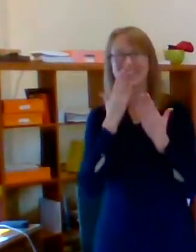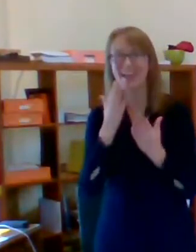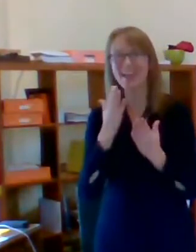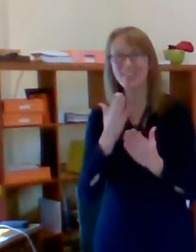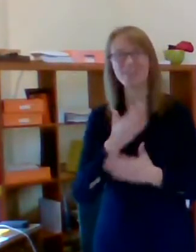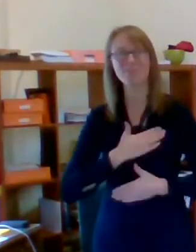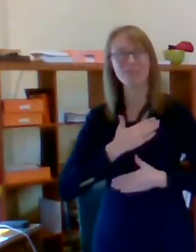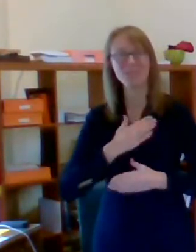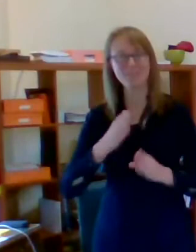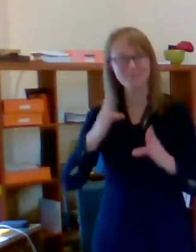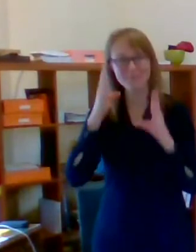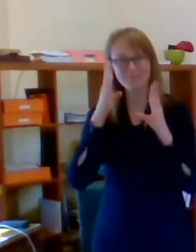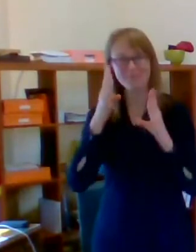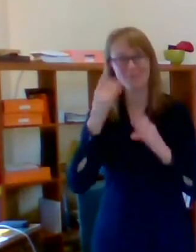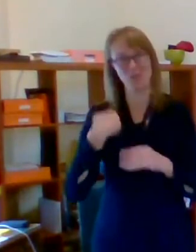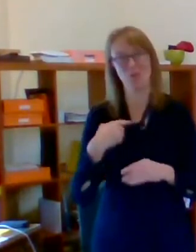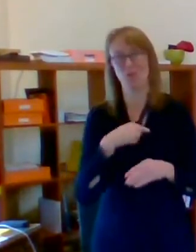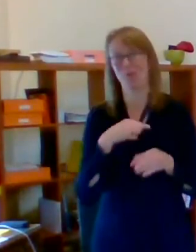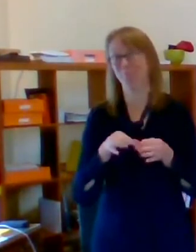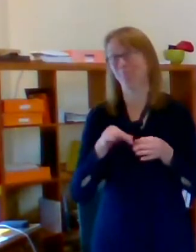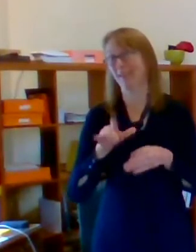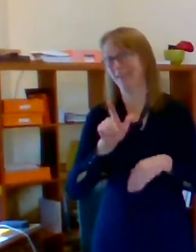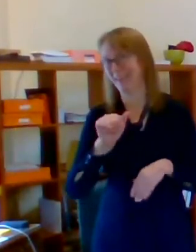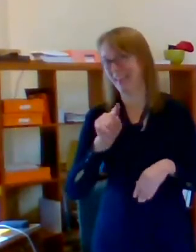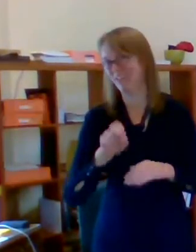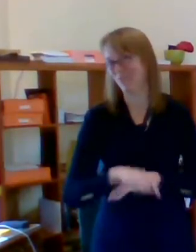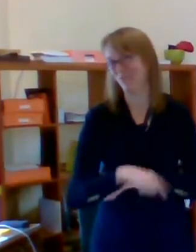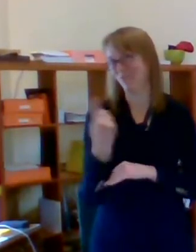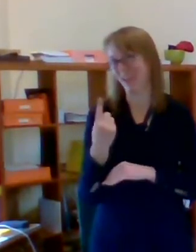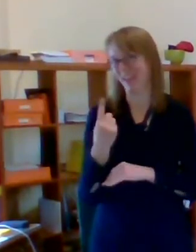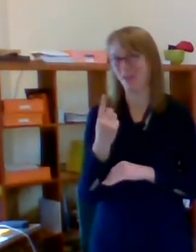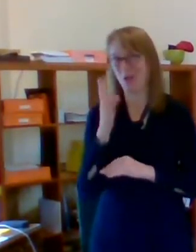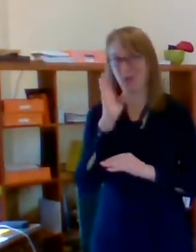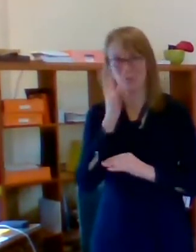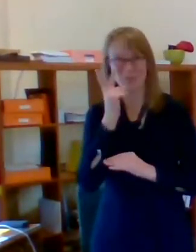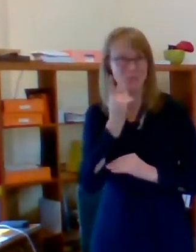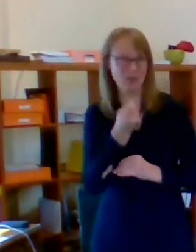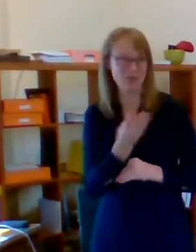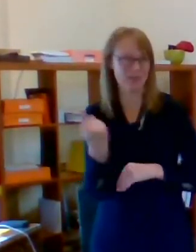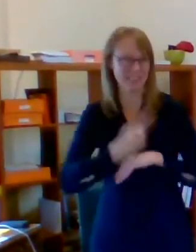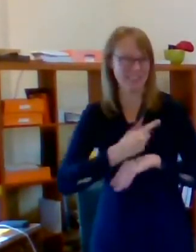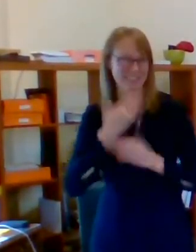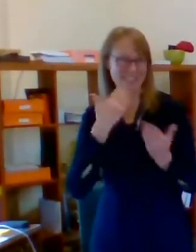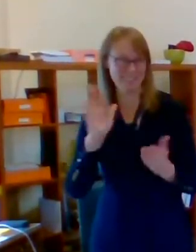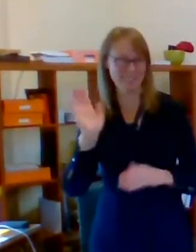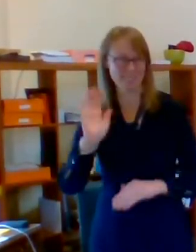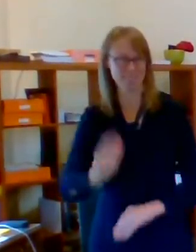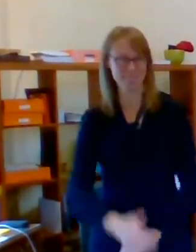here. We're late today, but we'll be back and visit with you in a few days. Thanks. Bye-bye.